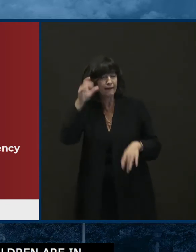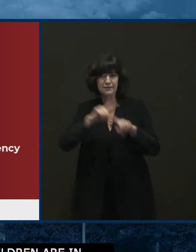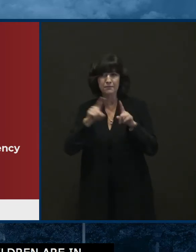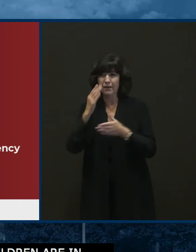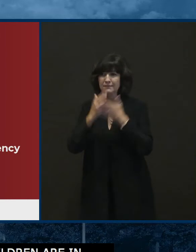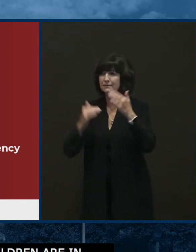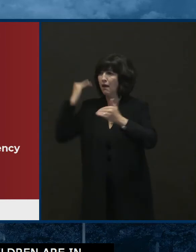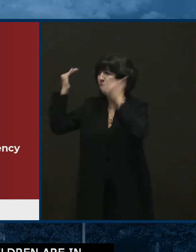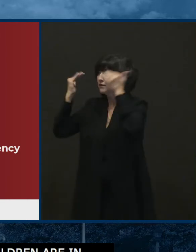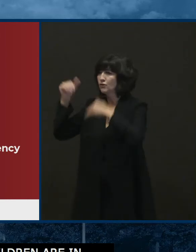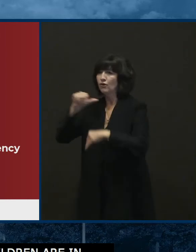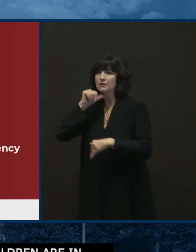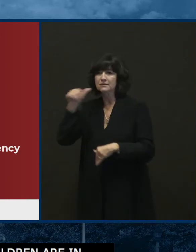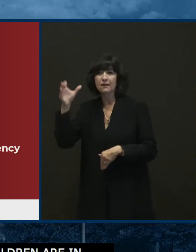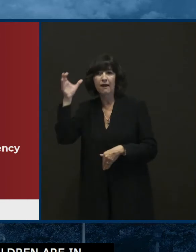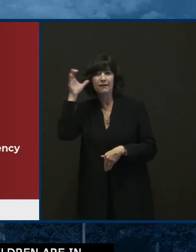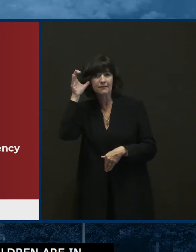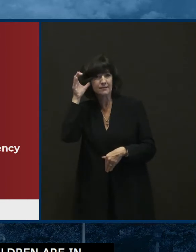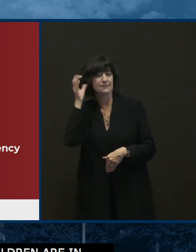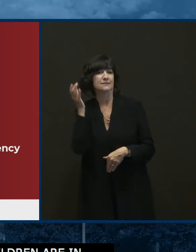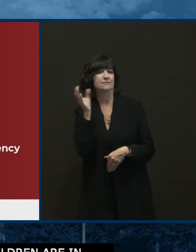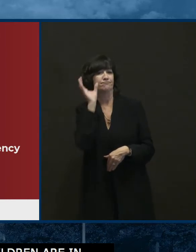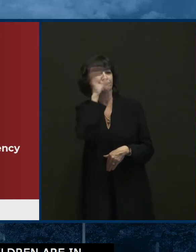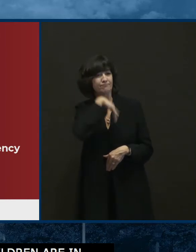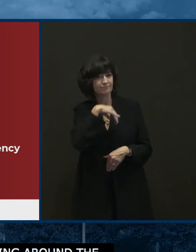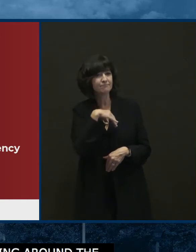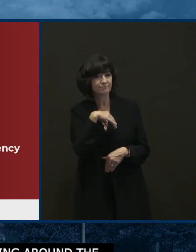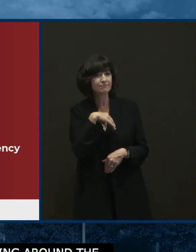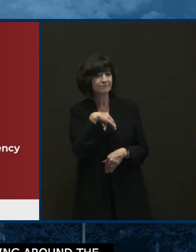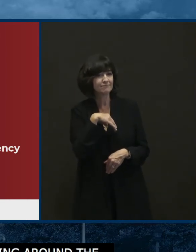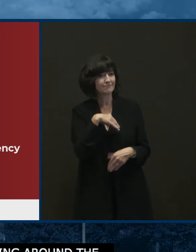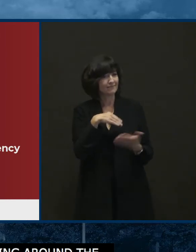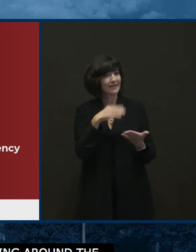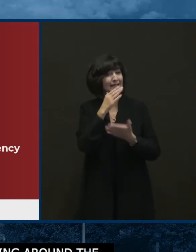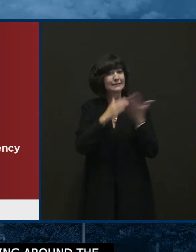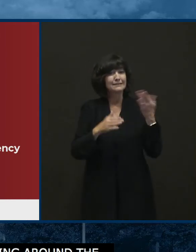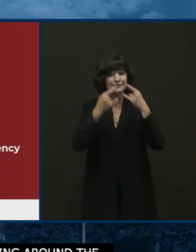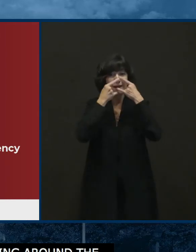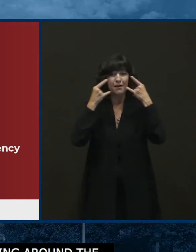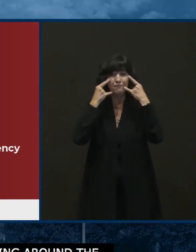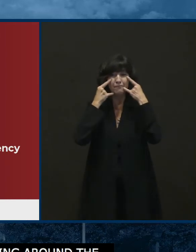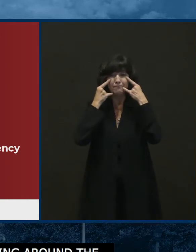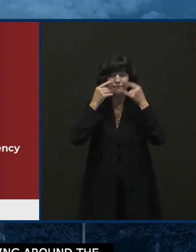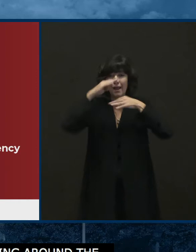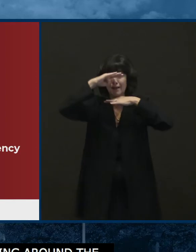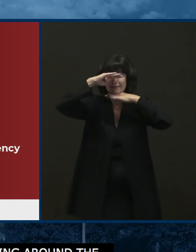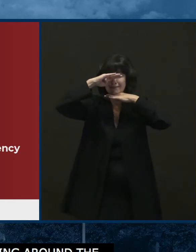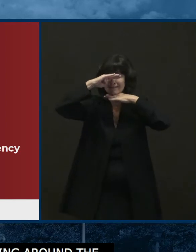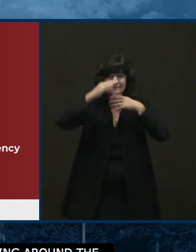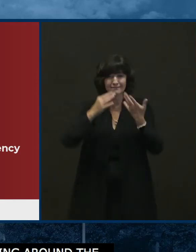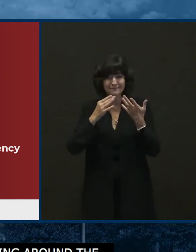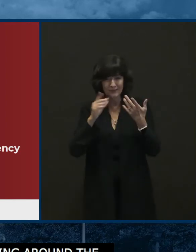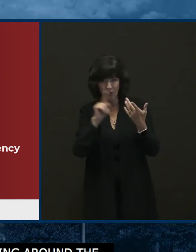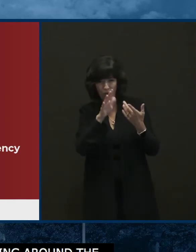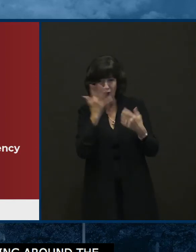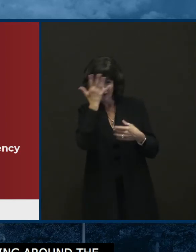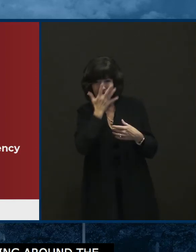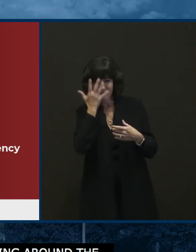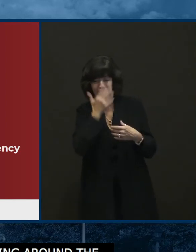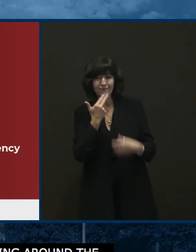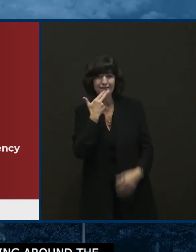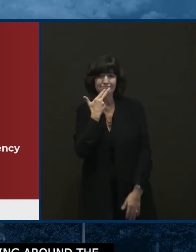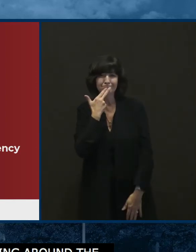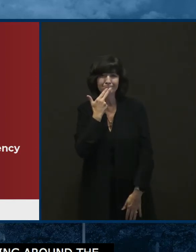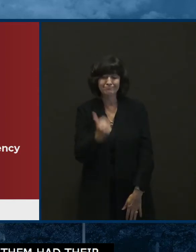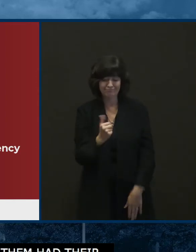little ones had their mask on, and of course the masks are almost as big as their faces and covers so much of it, but they look so cute with their